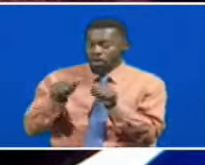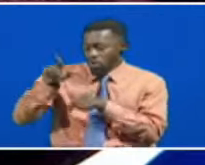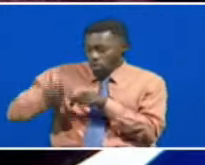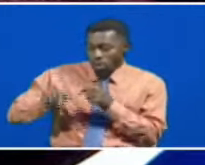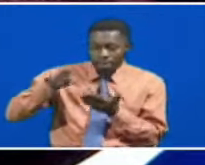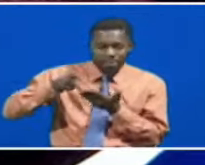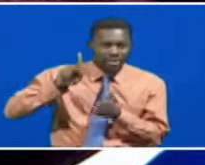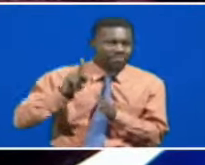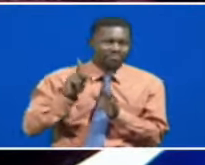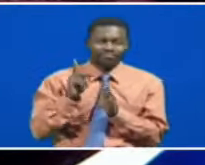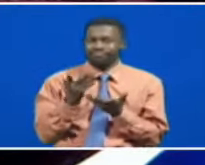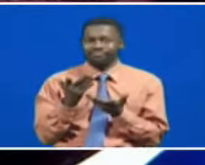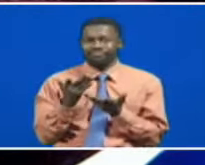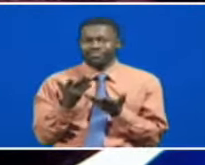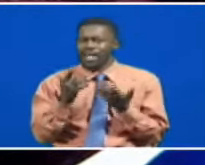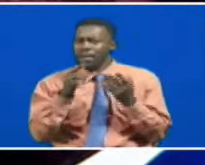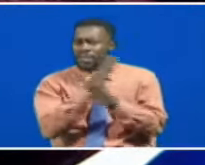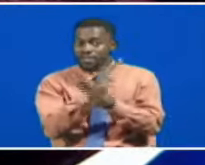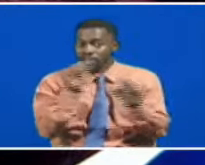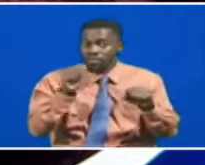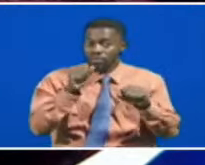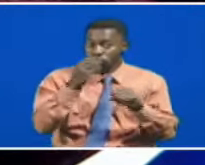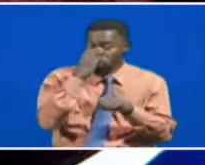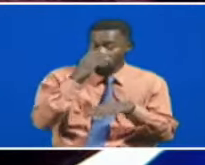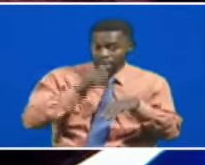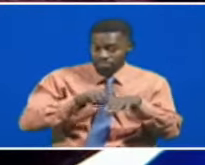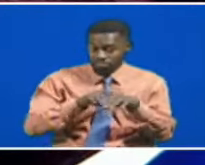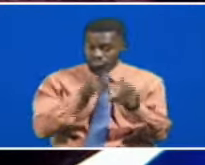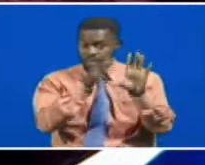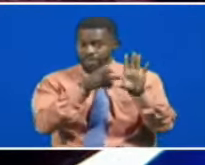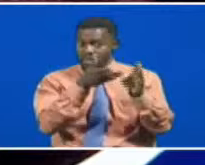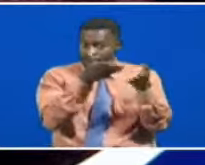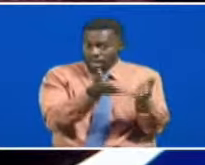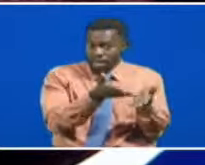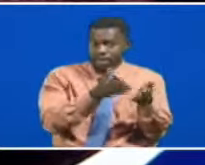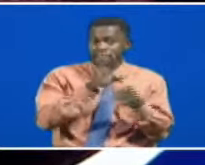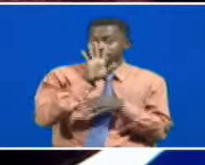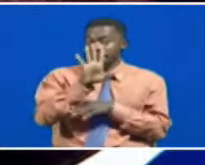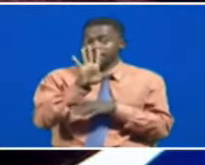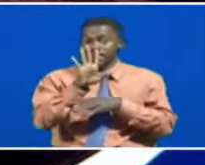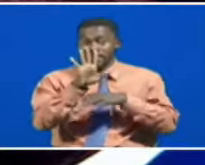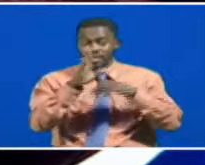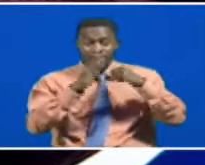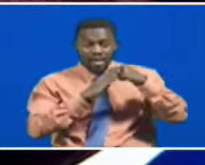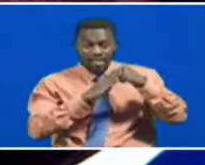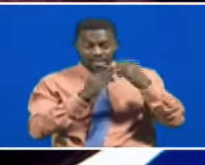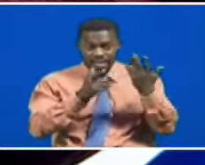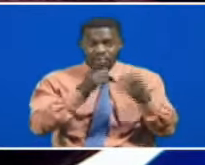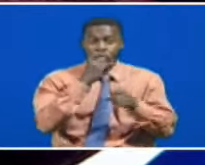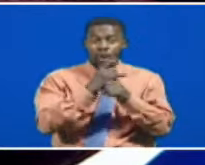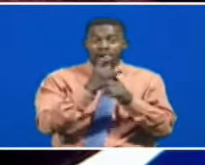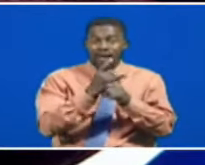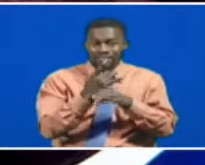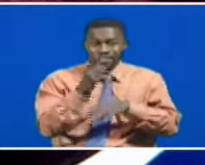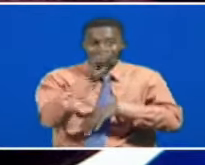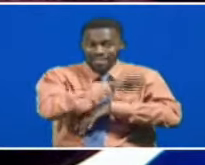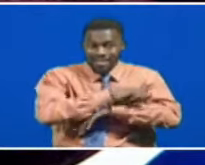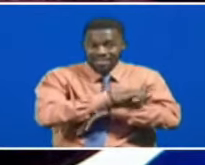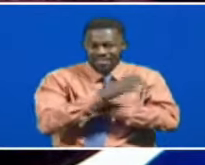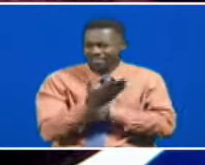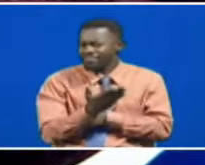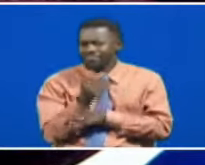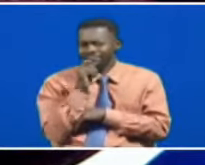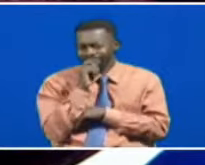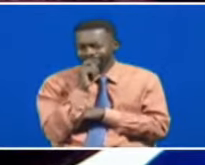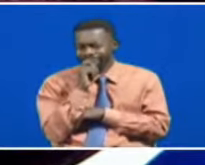Instead, President Ruto, while presiding over the 59th Labor Day celebrations, called for talks between the relevant stakeholders with a view